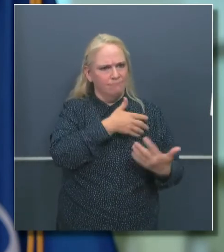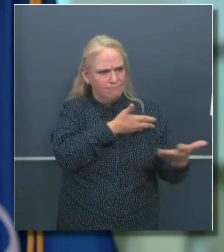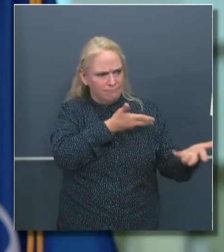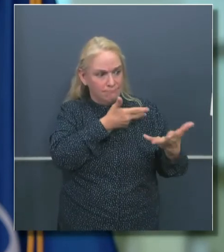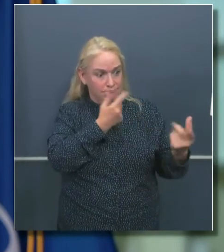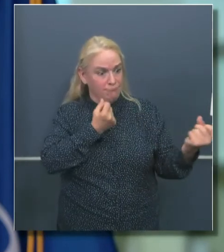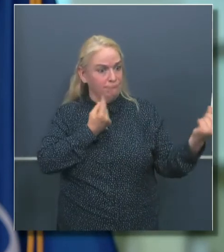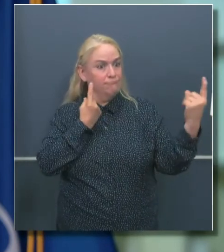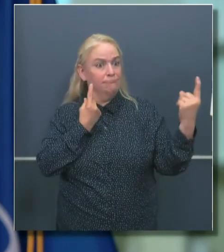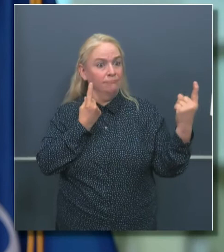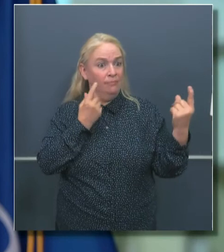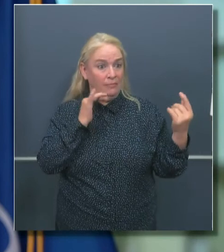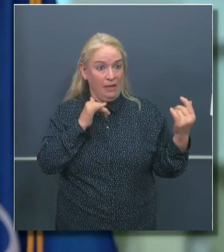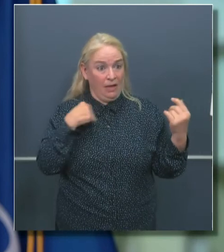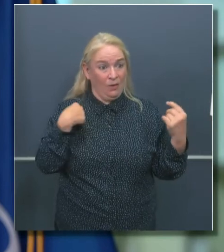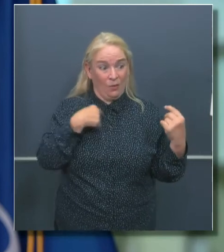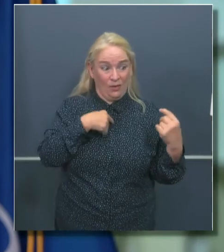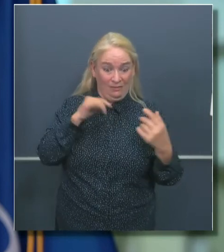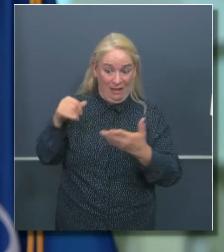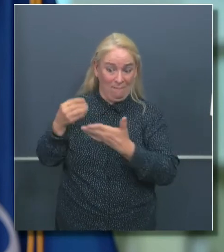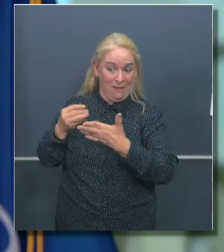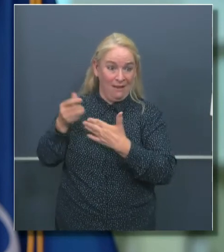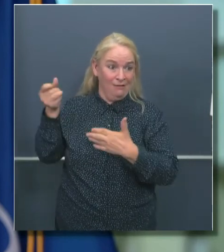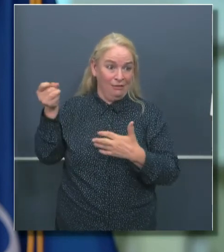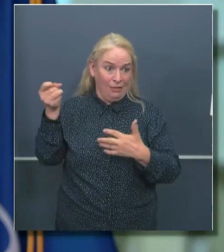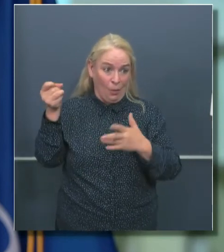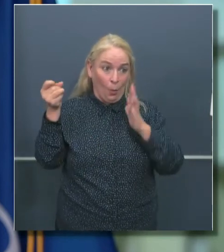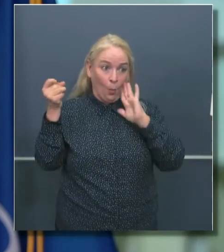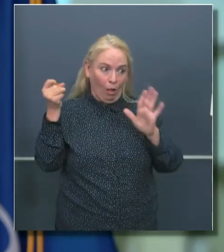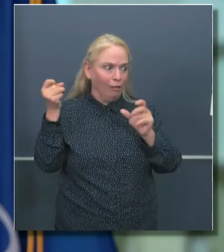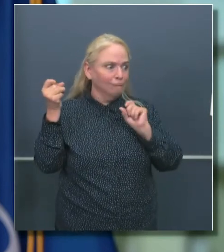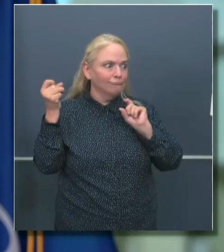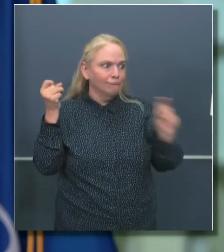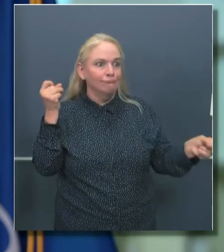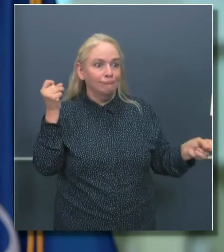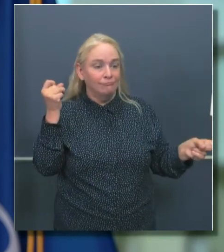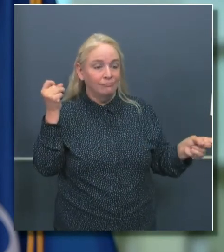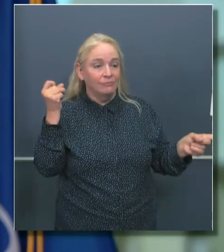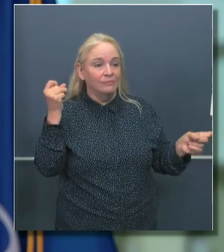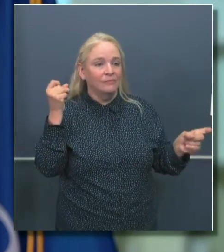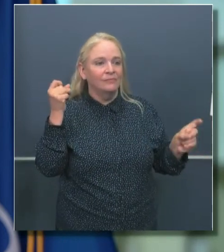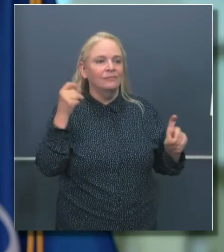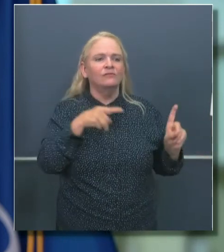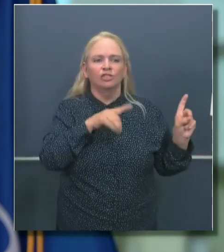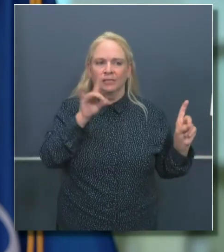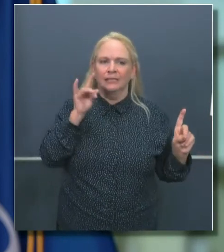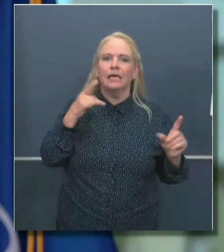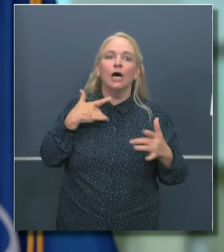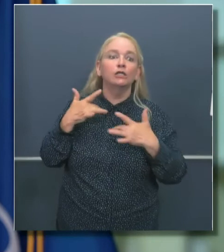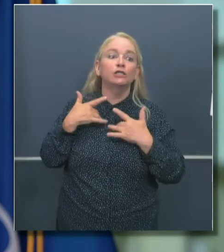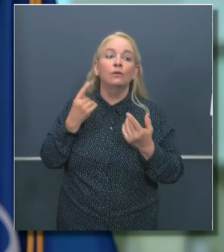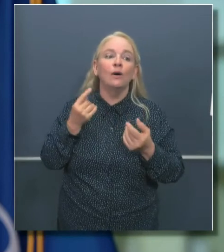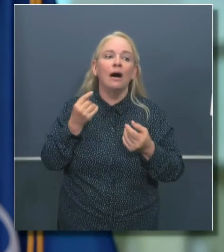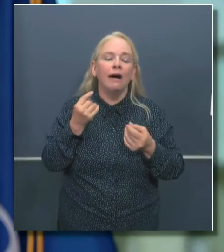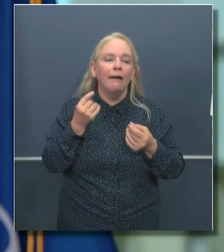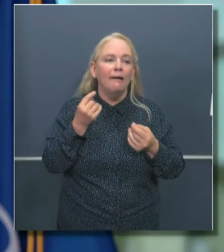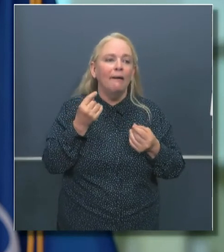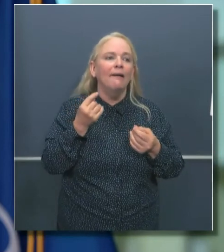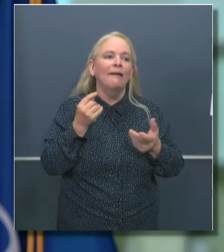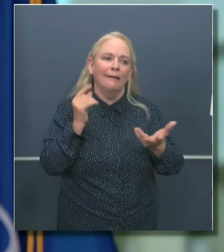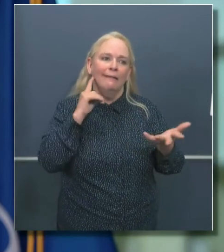how the contingency plan may work. She expressed, understandably, concern at a lot of counties by